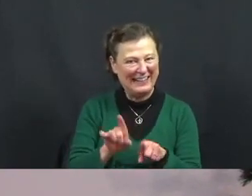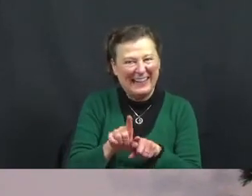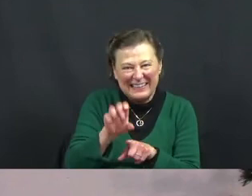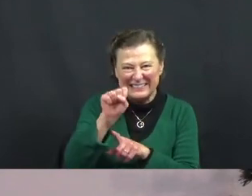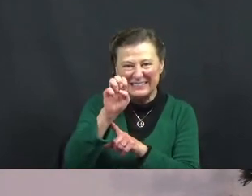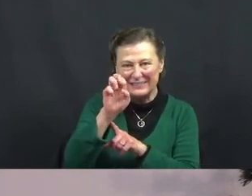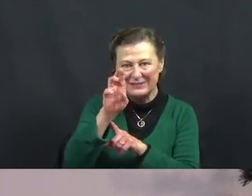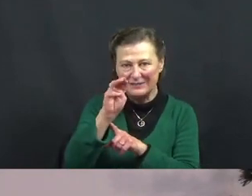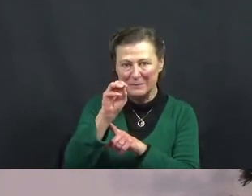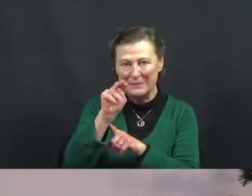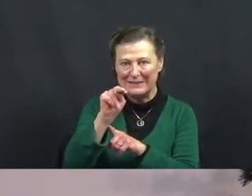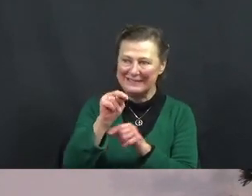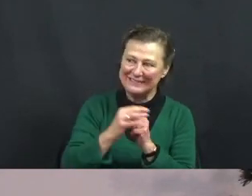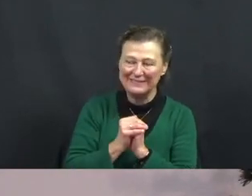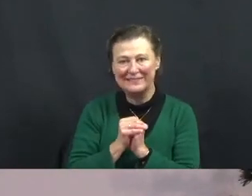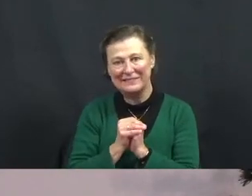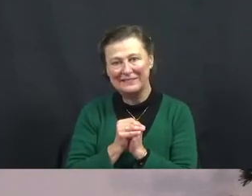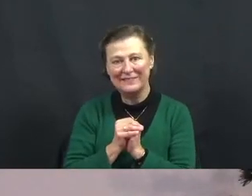sermon.